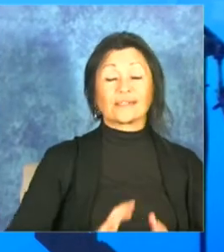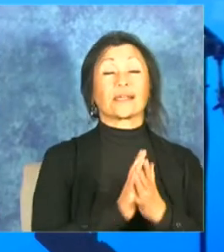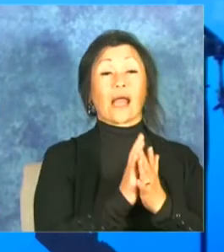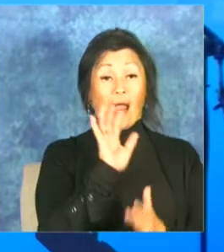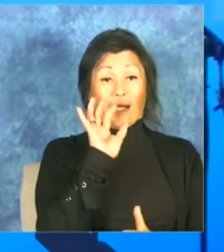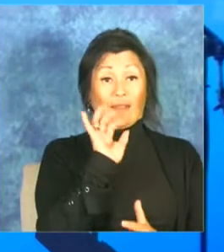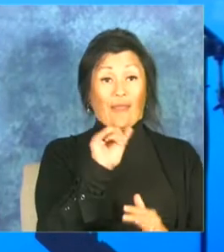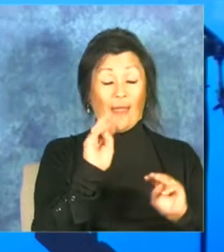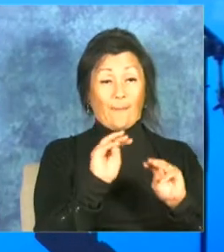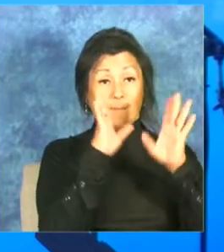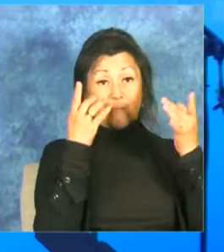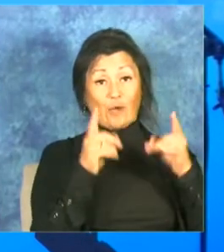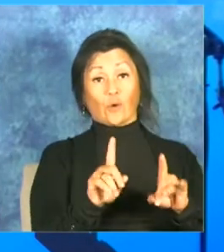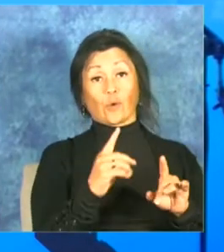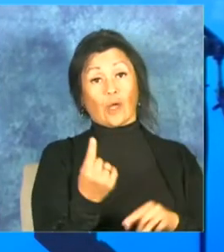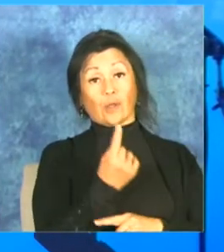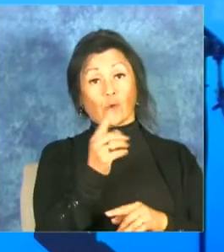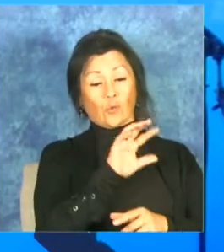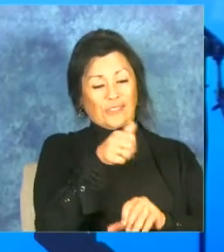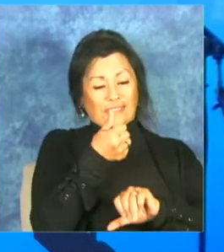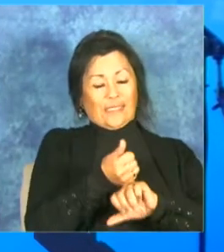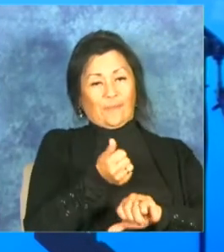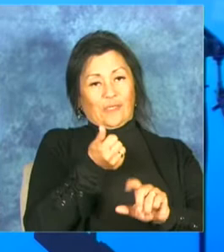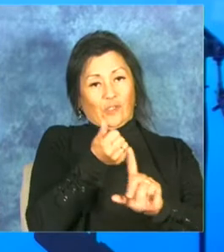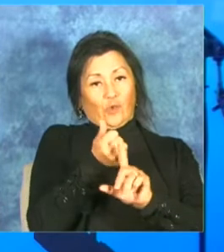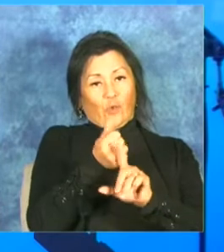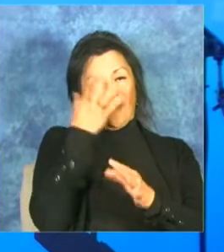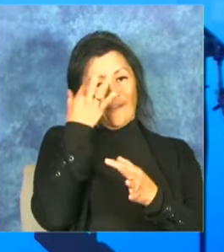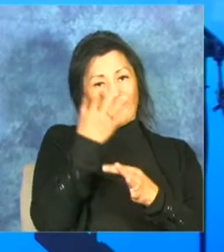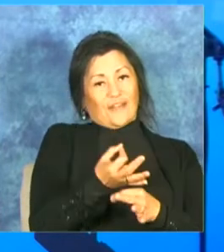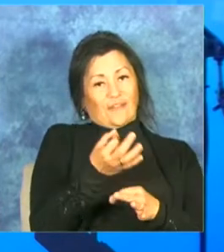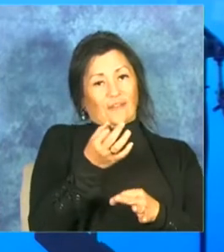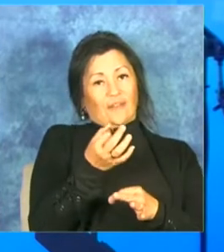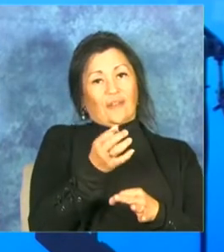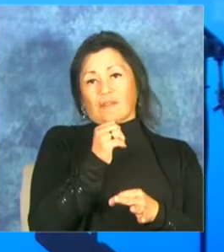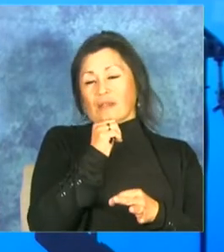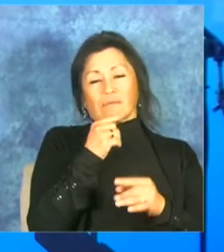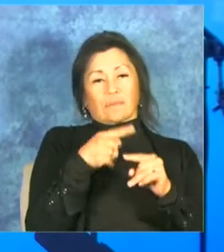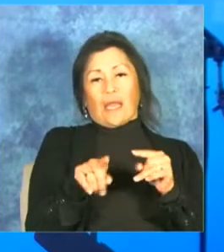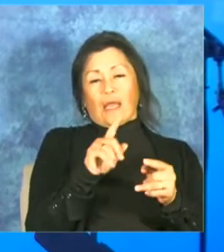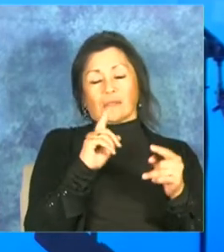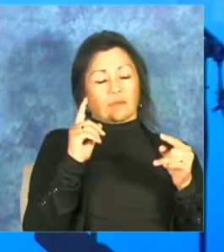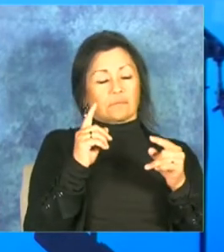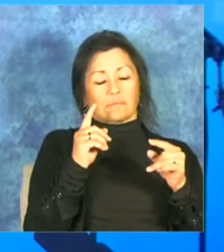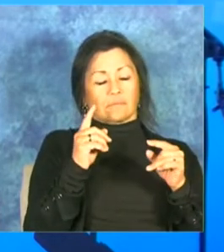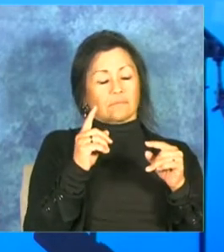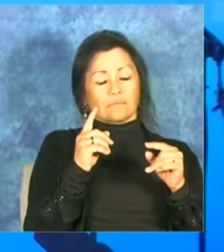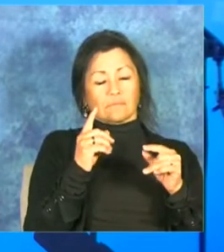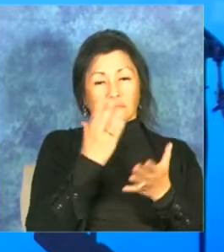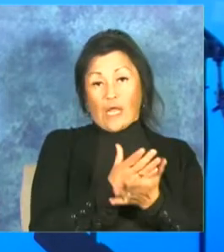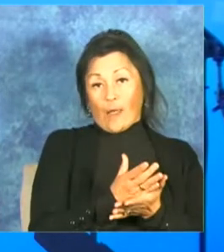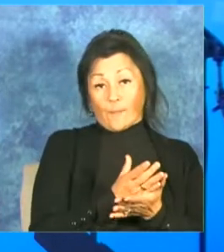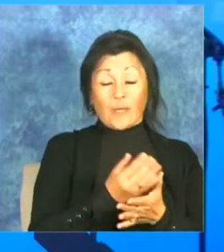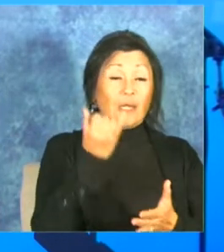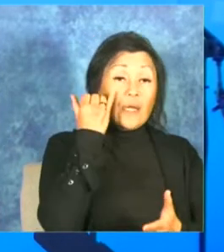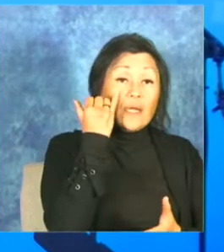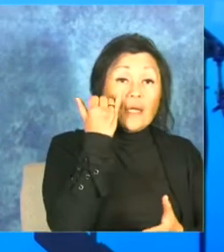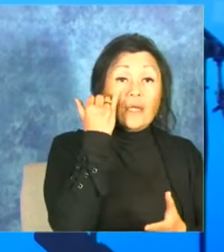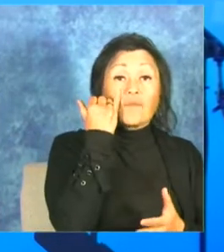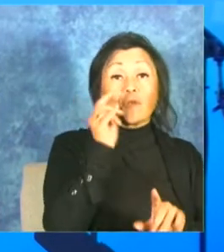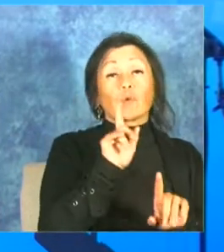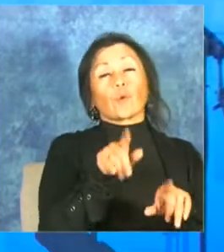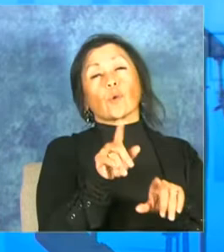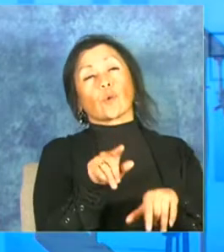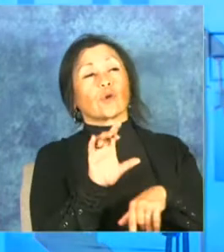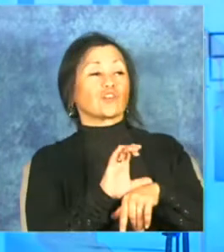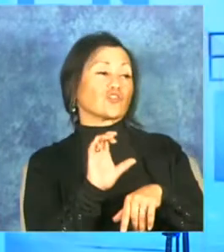that miracle alone will establish within you a faith that will not be shaken. If you're just going to